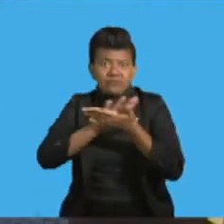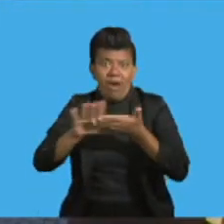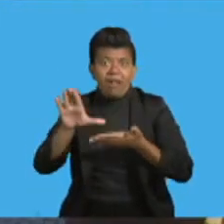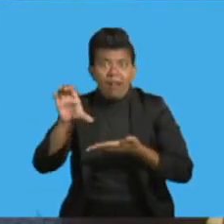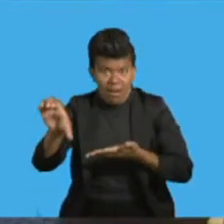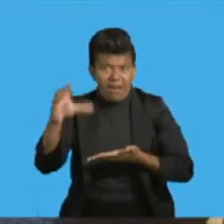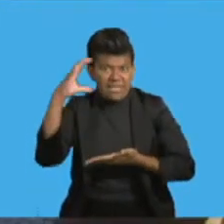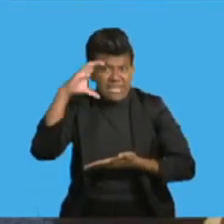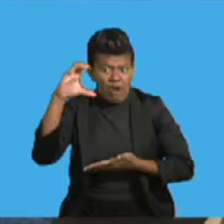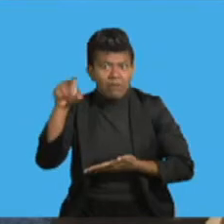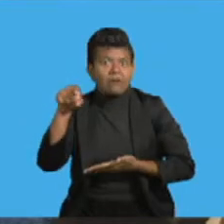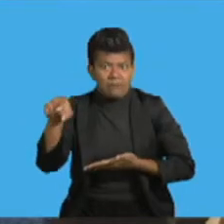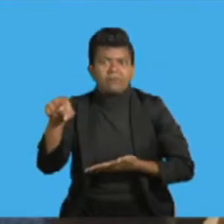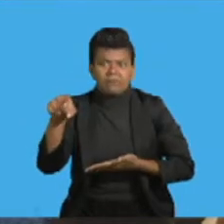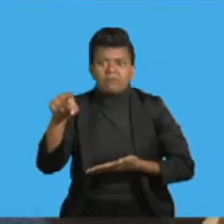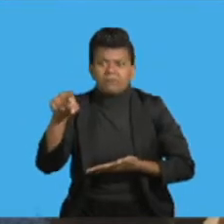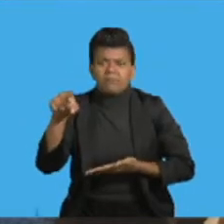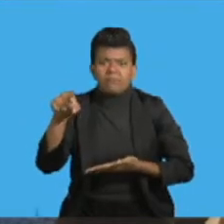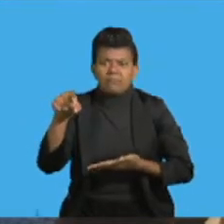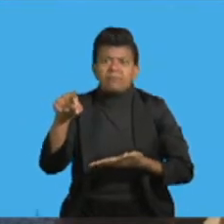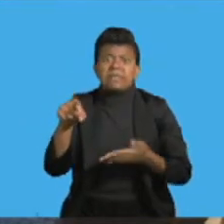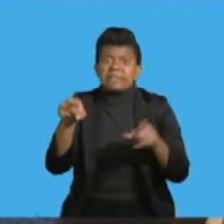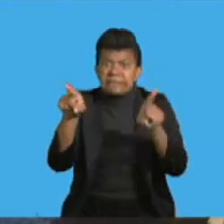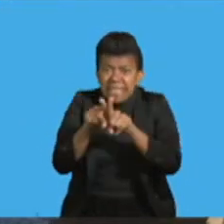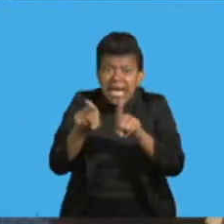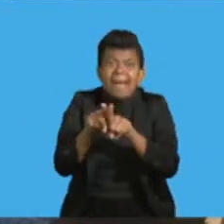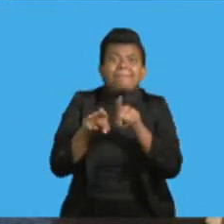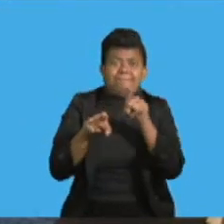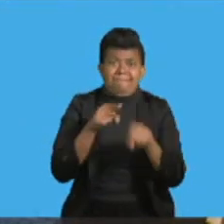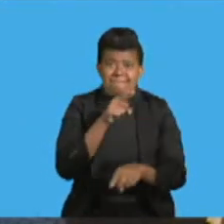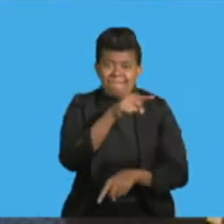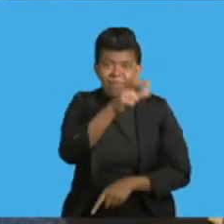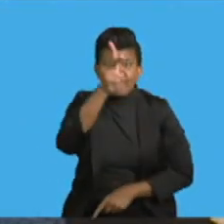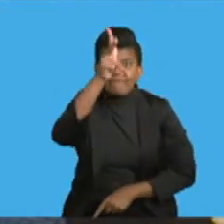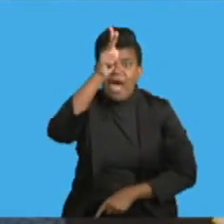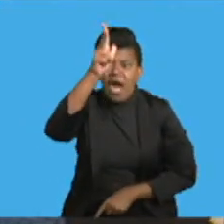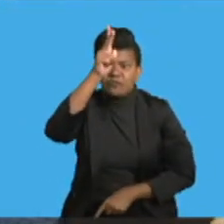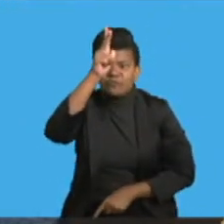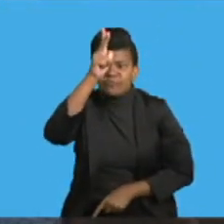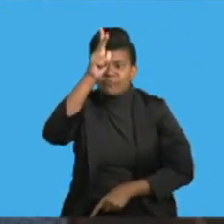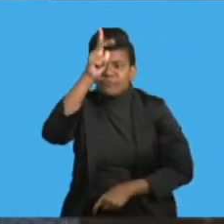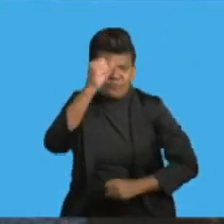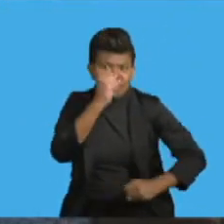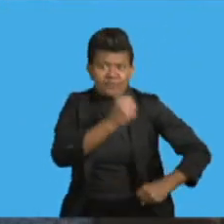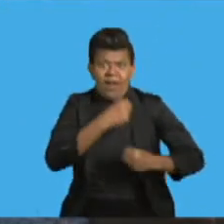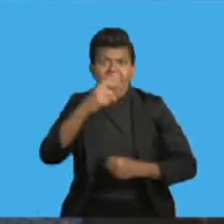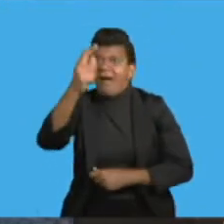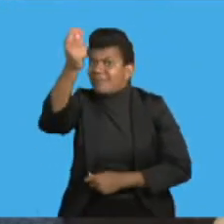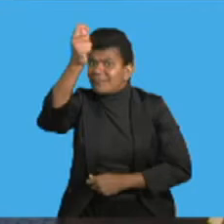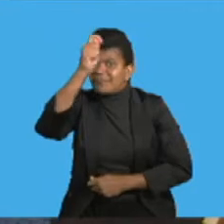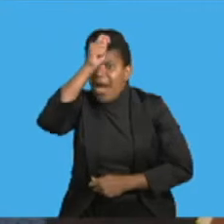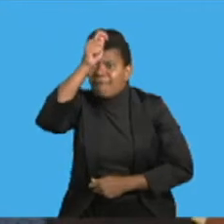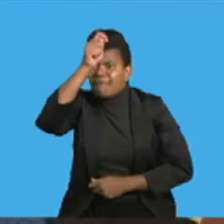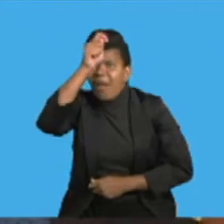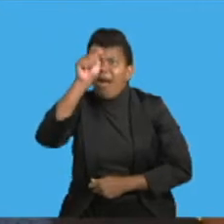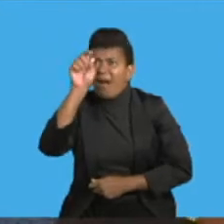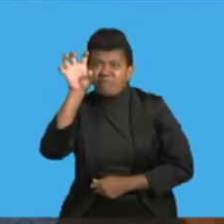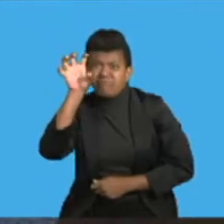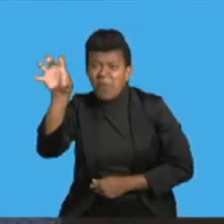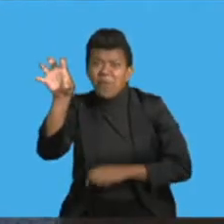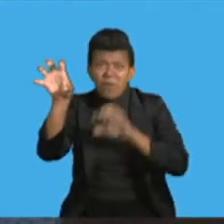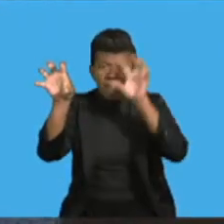And interestingly, in France, a kayaking club up in the northwest of France, in Brittany, there was an outbreak of